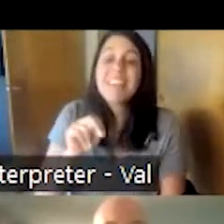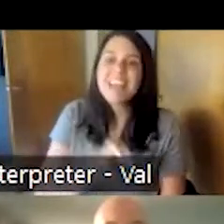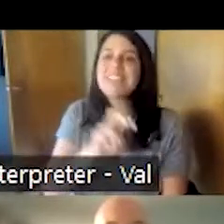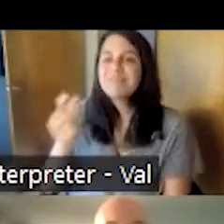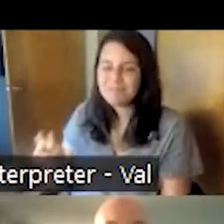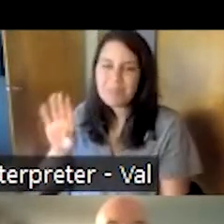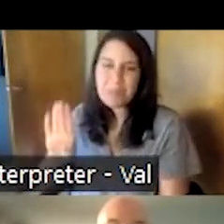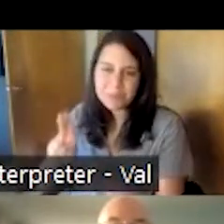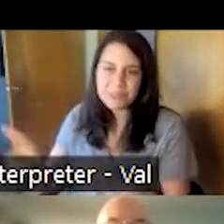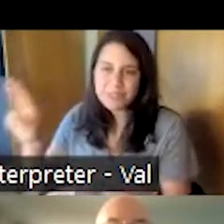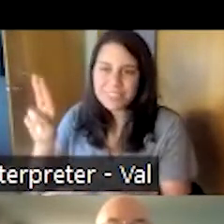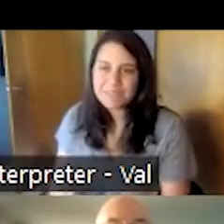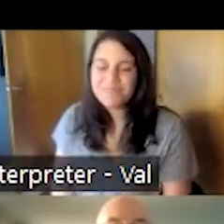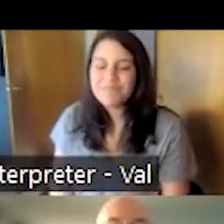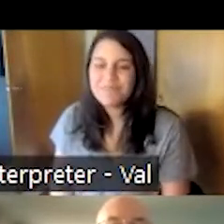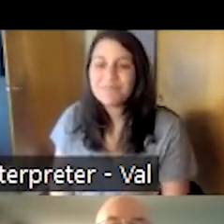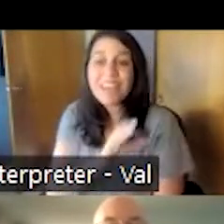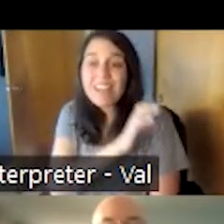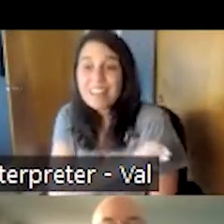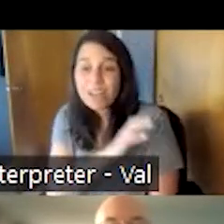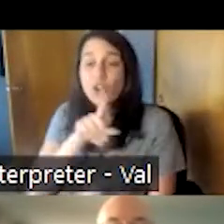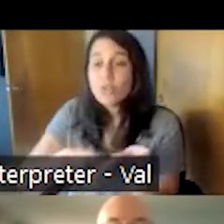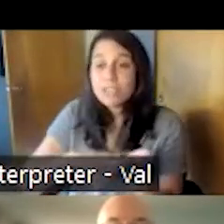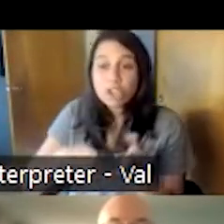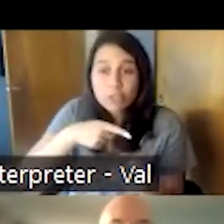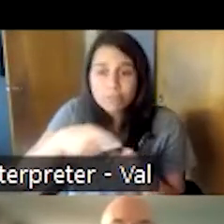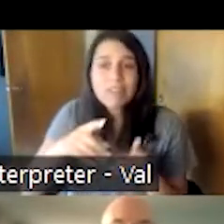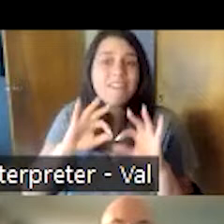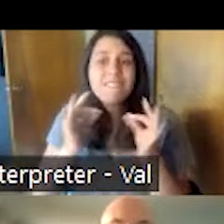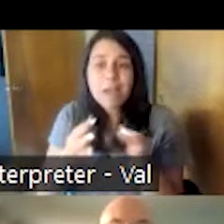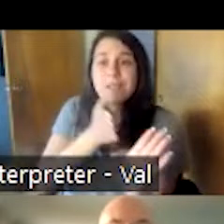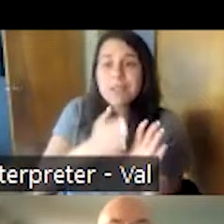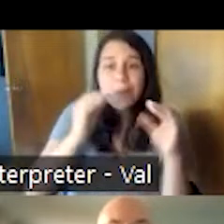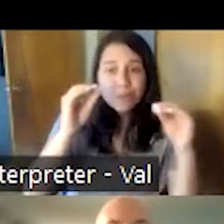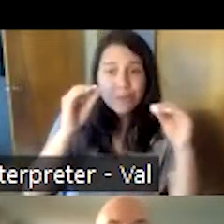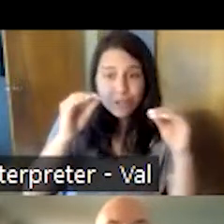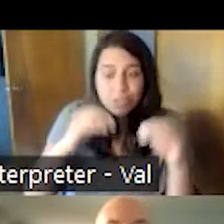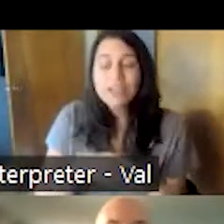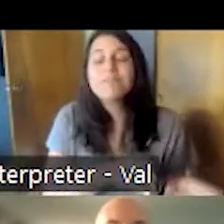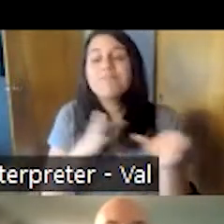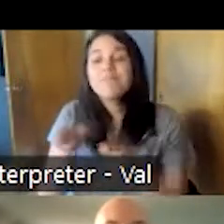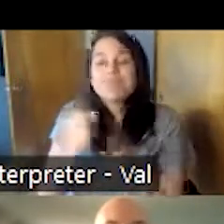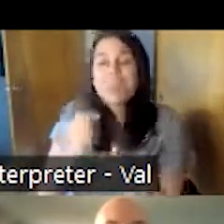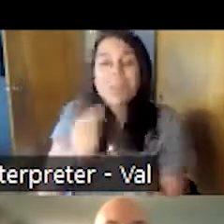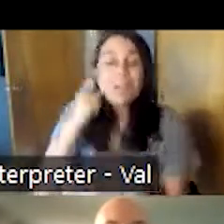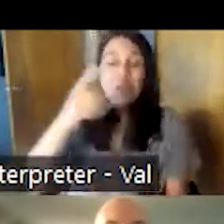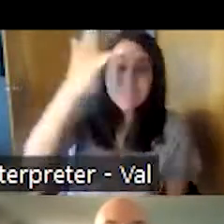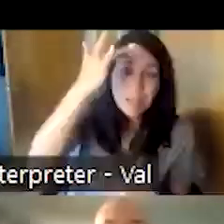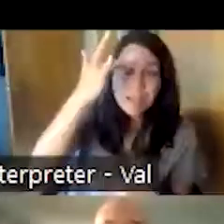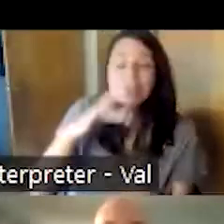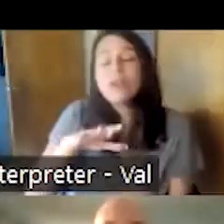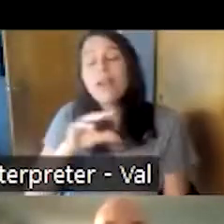University. Kim's clinical and research interests include family psychoeducation, the treatment of co-occurring psychiatric and substance